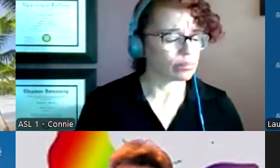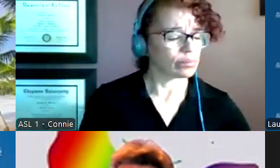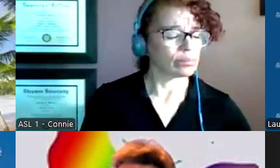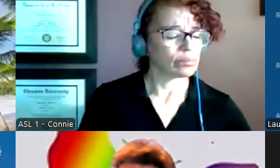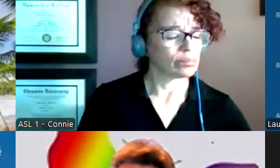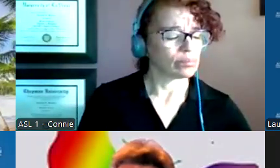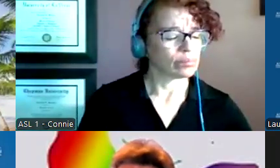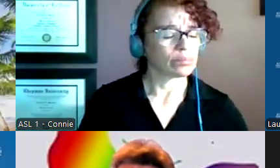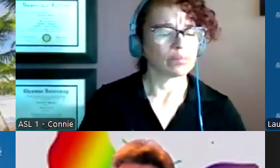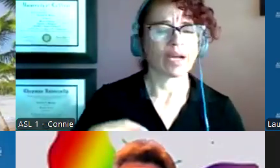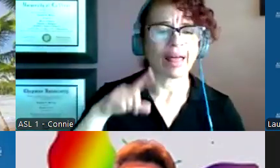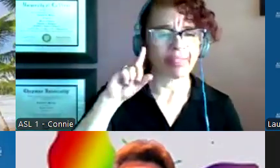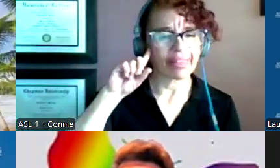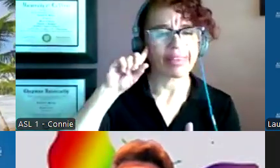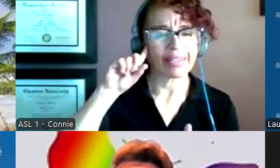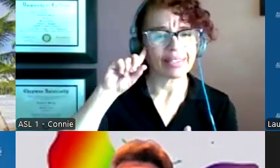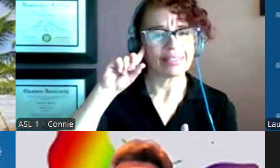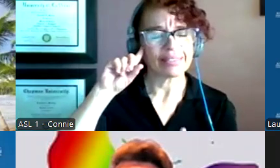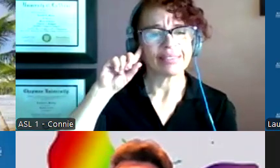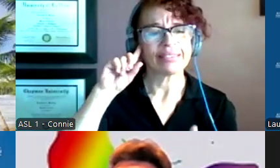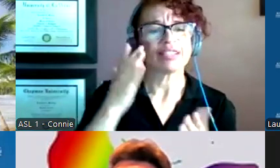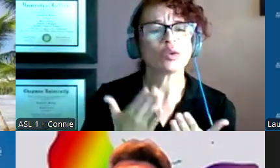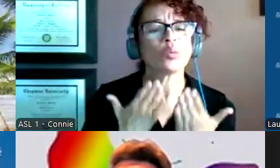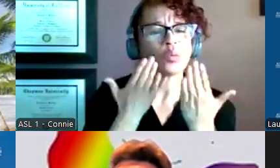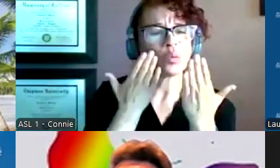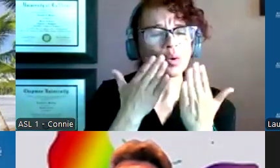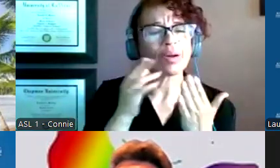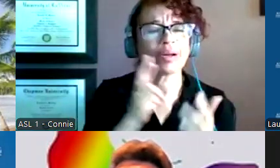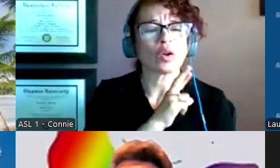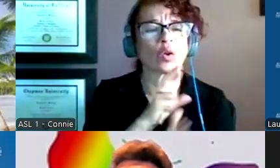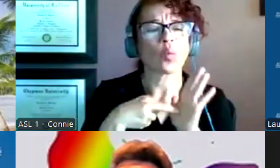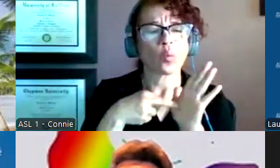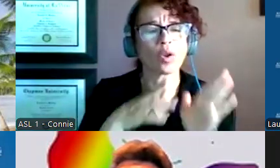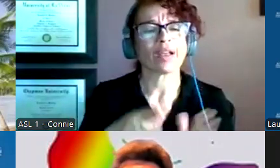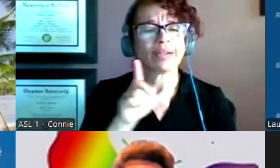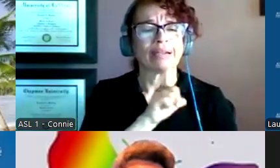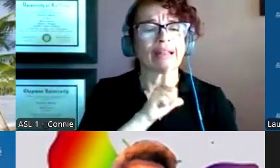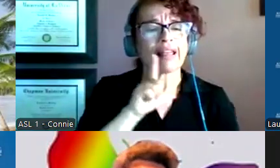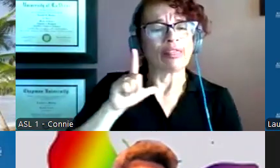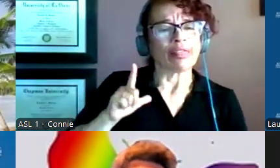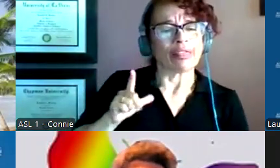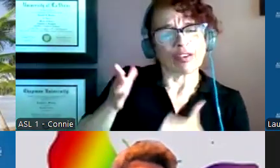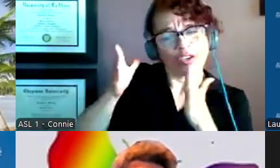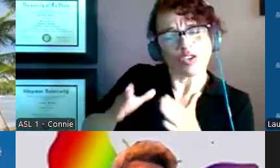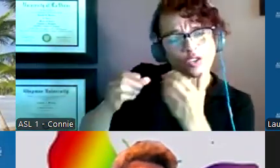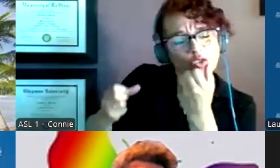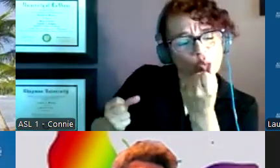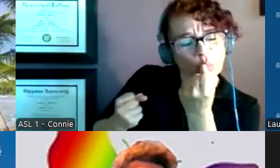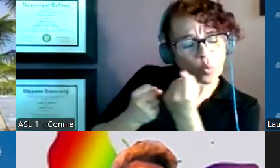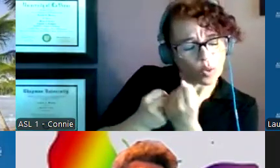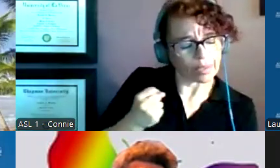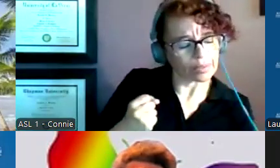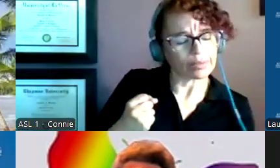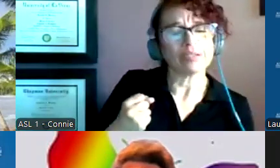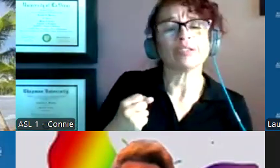I think it is, yeah, contacting your representatives, although I do think the legislature is really supportive of, I